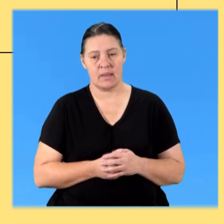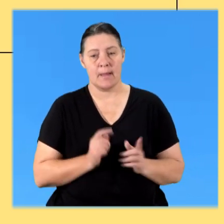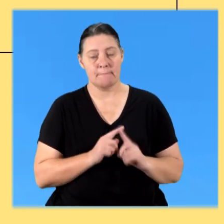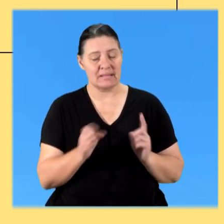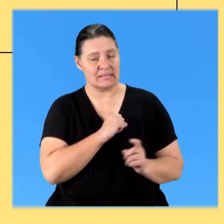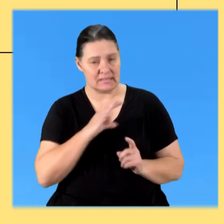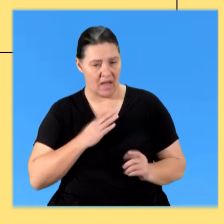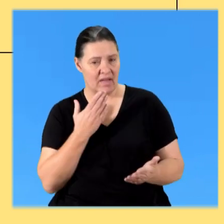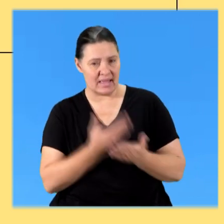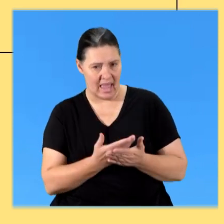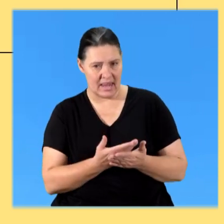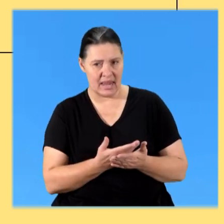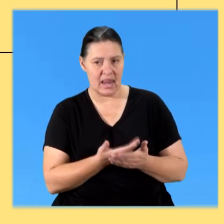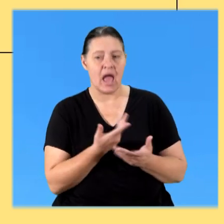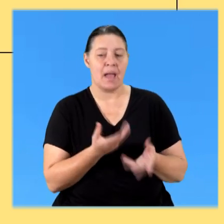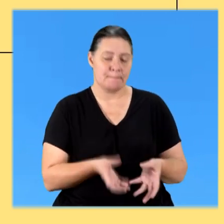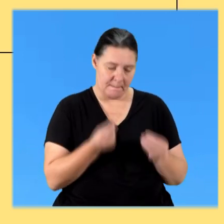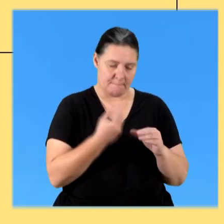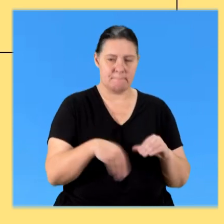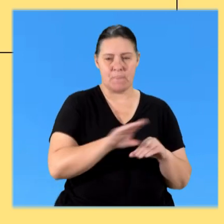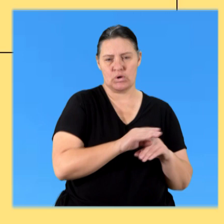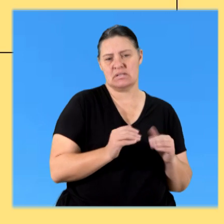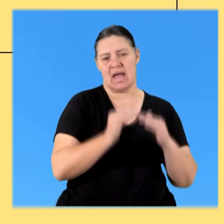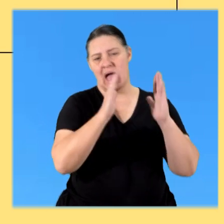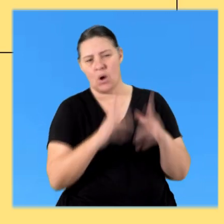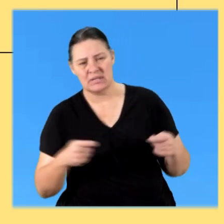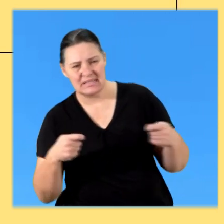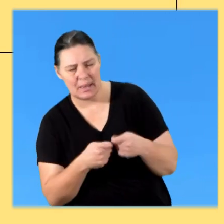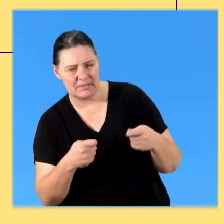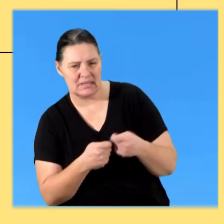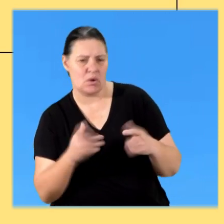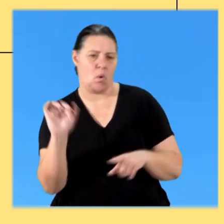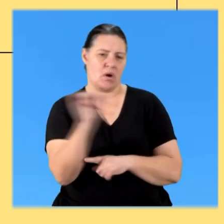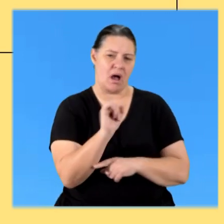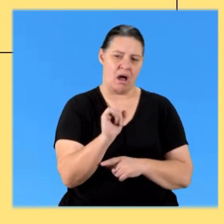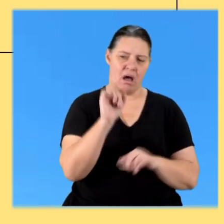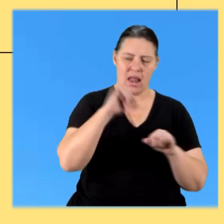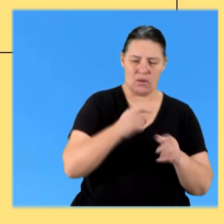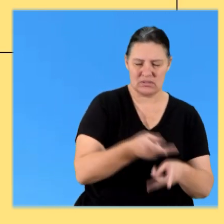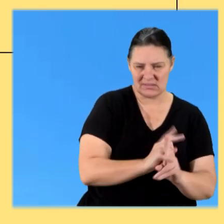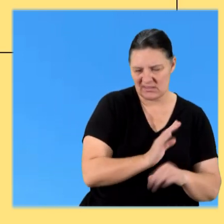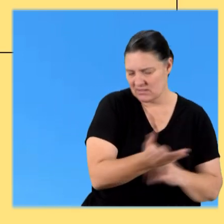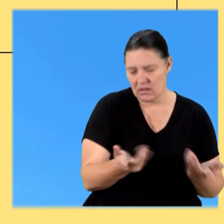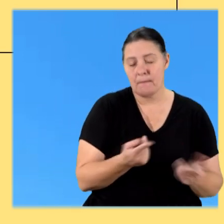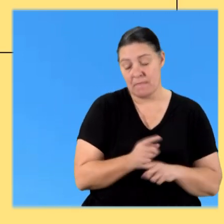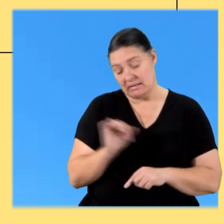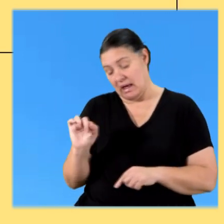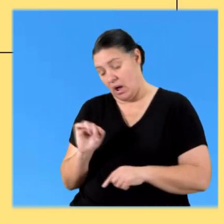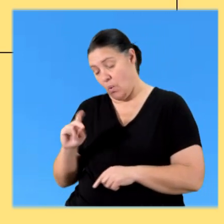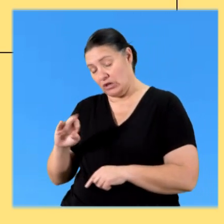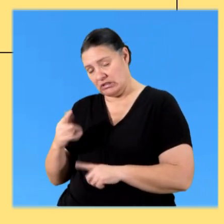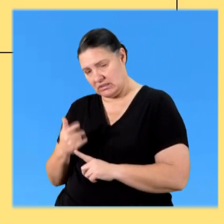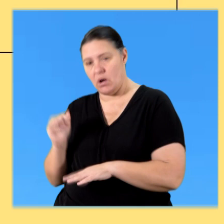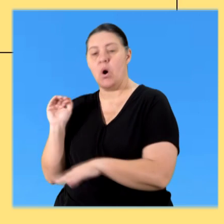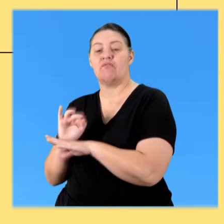overtime, but employees can receive incentive bonuses, such as housing subsidies or car allowances. But with the